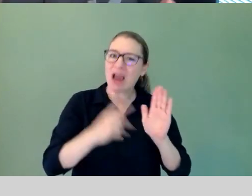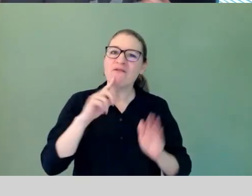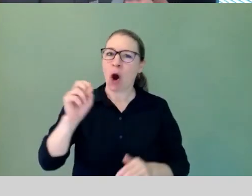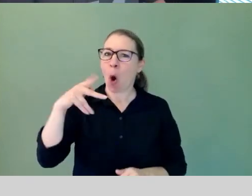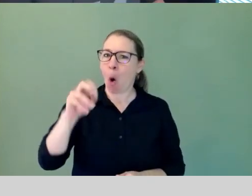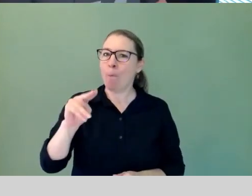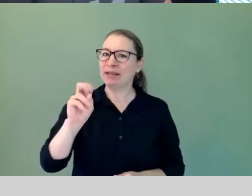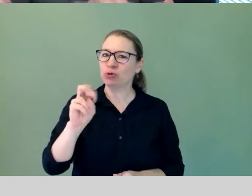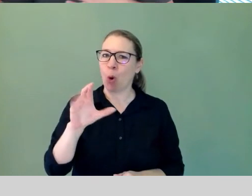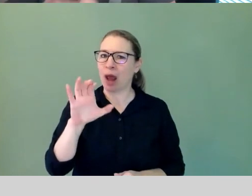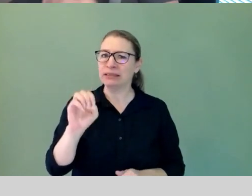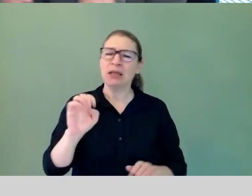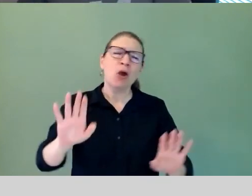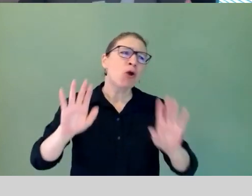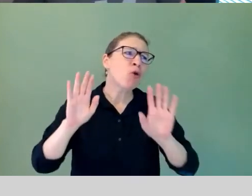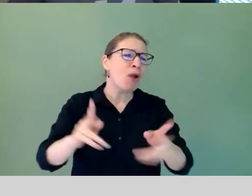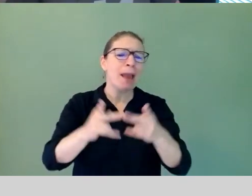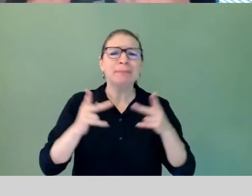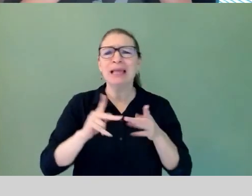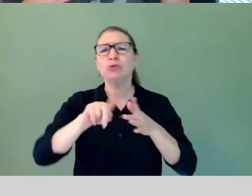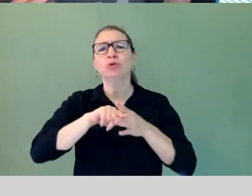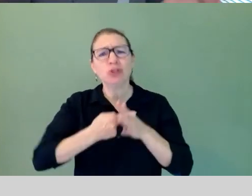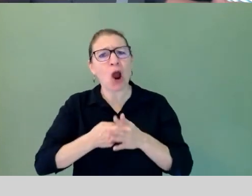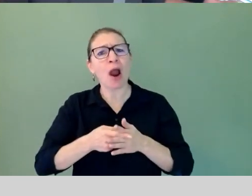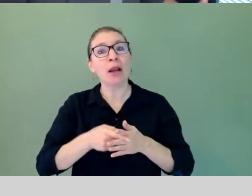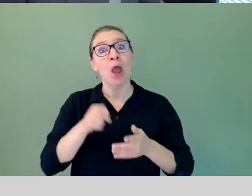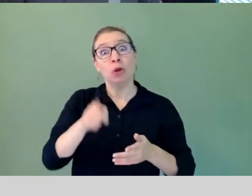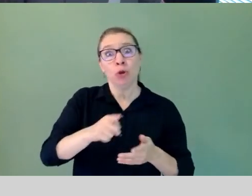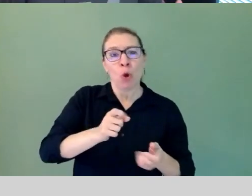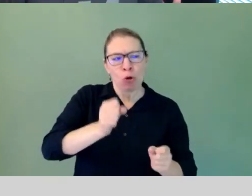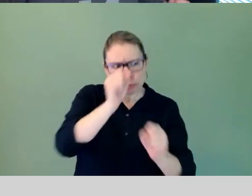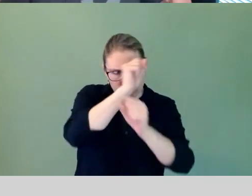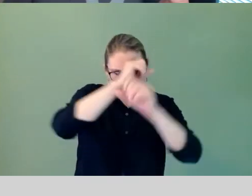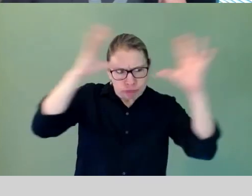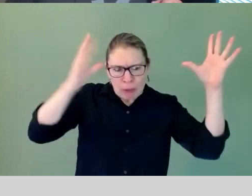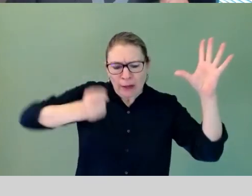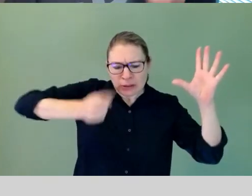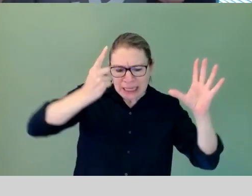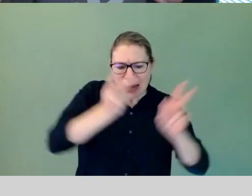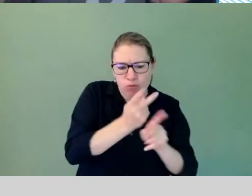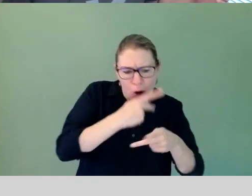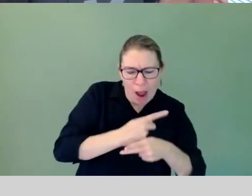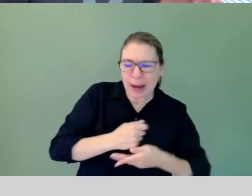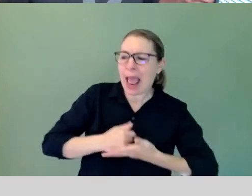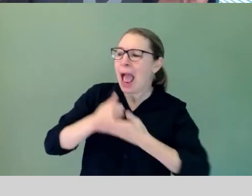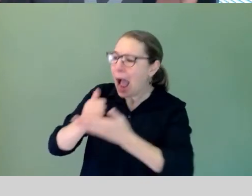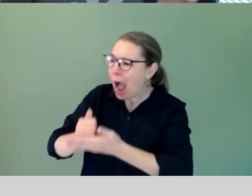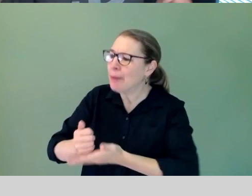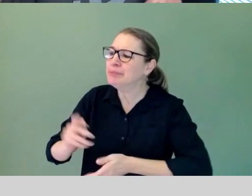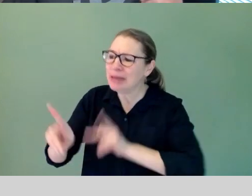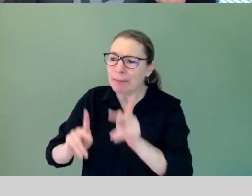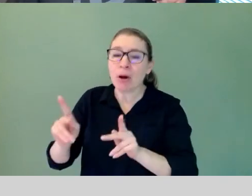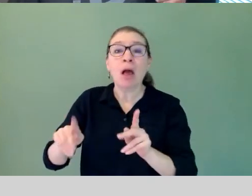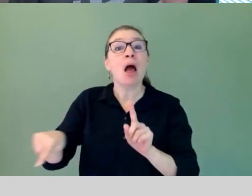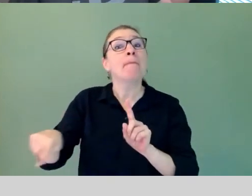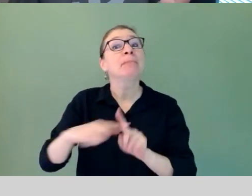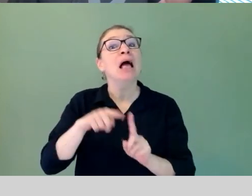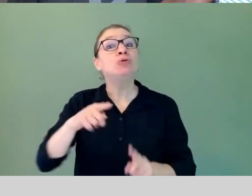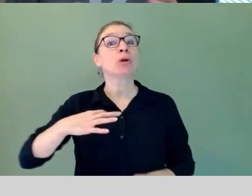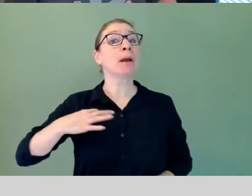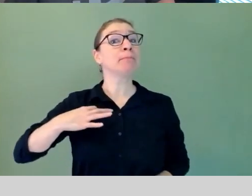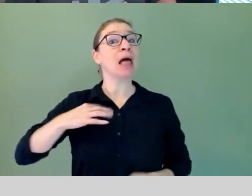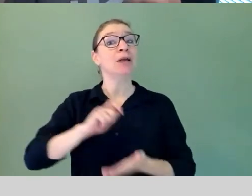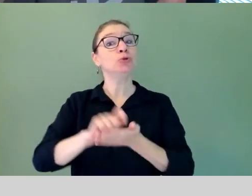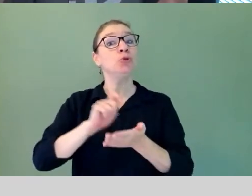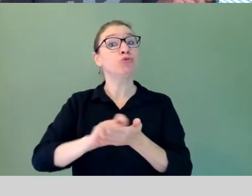you understand the project. It helps the project out. Contribute to open source projects if you want to write. You can also apply to write tutorials as a